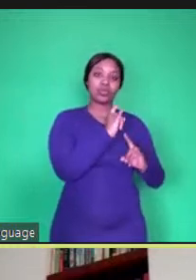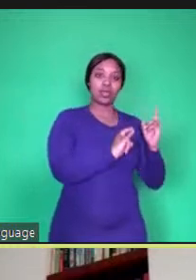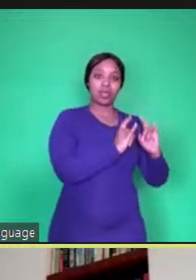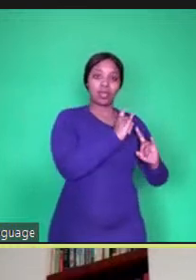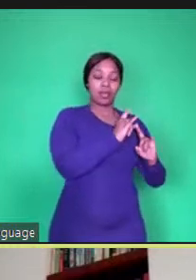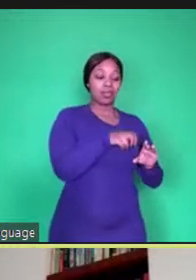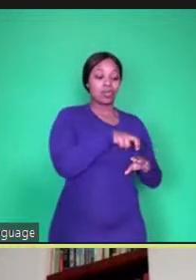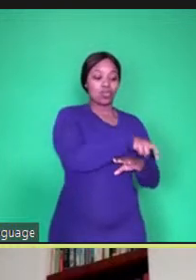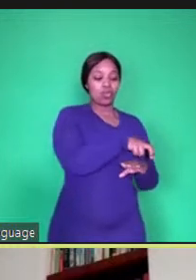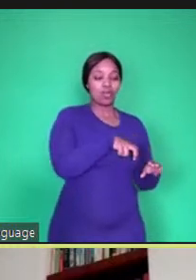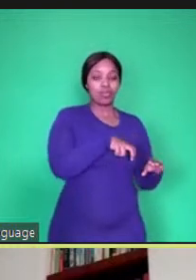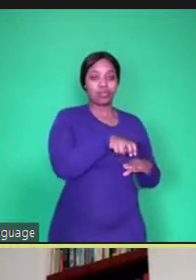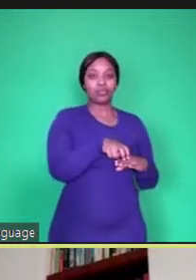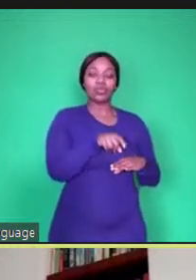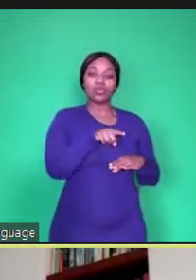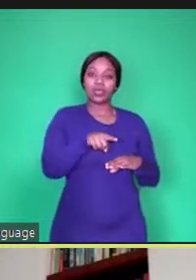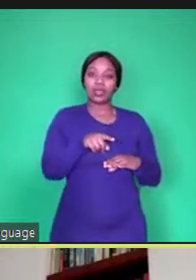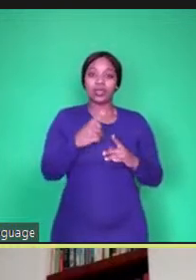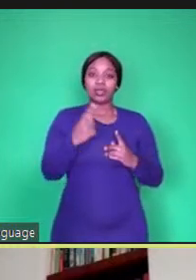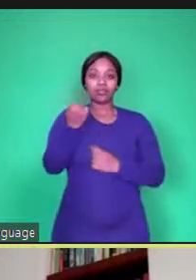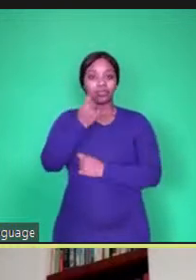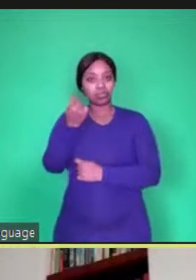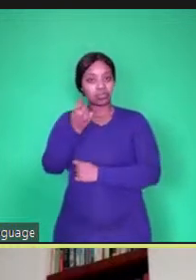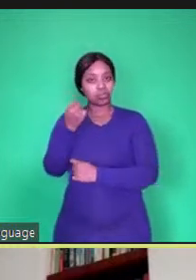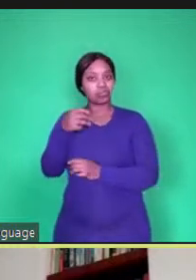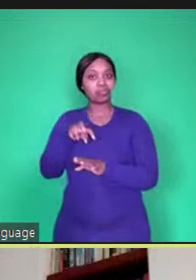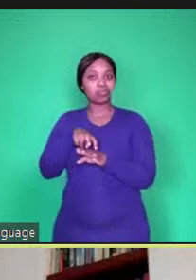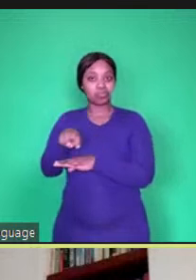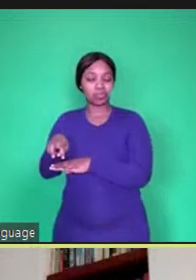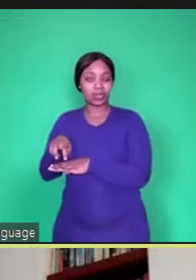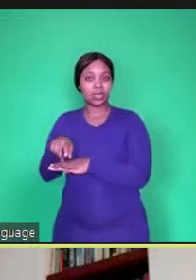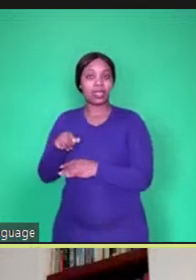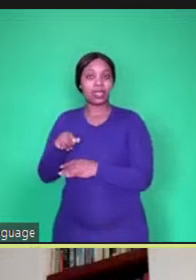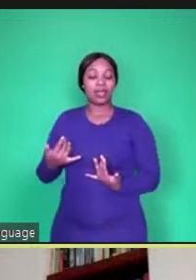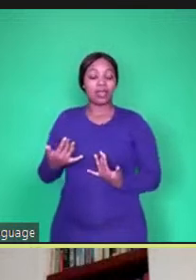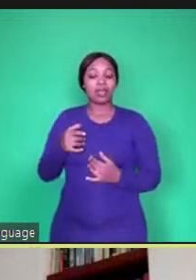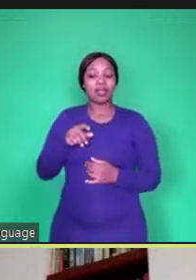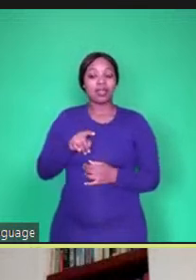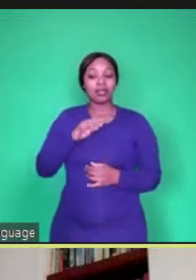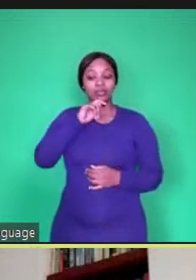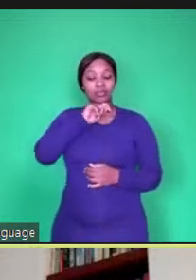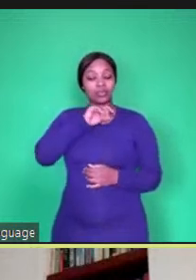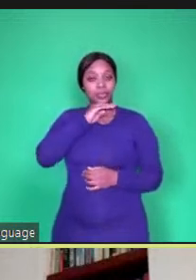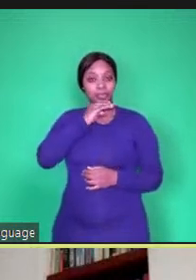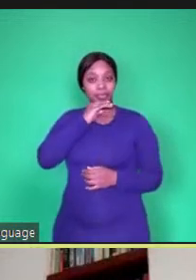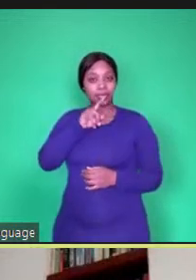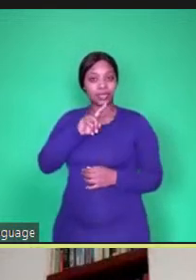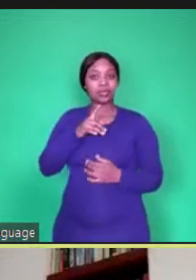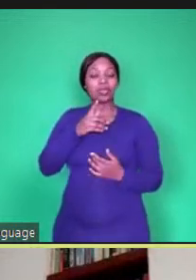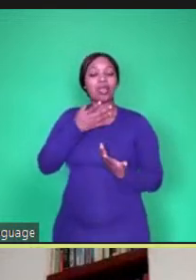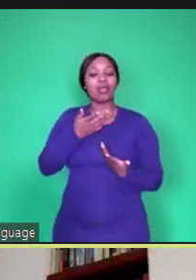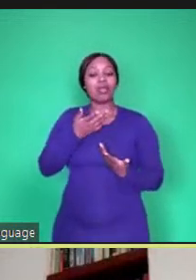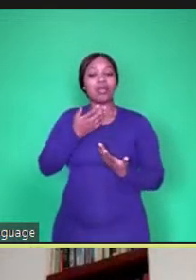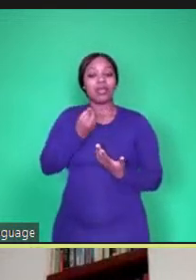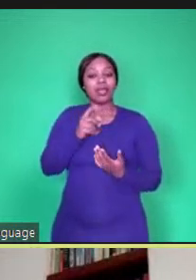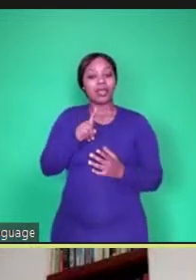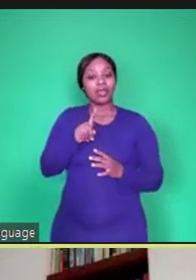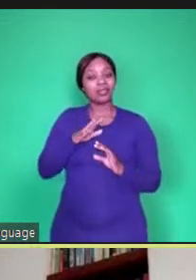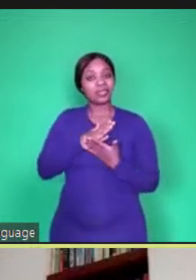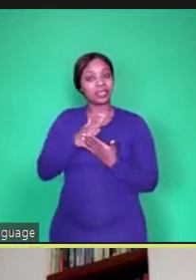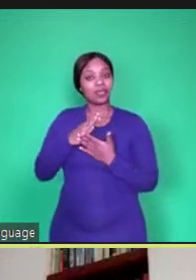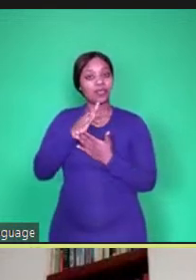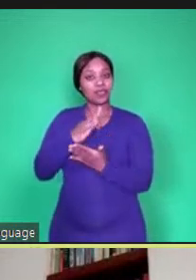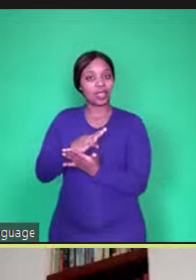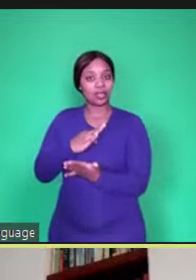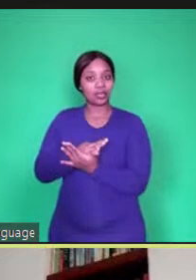It's likely that both push and pull factors are important in accounting for this persistence in spatial connectedness and the